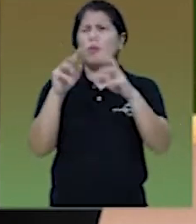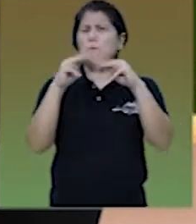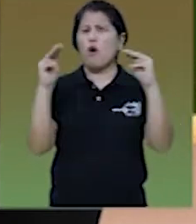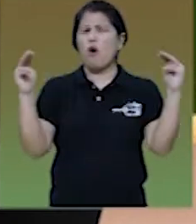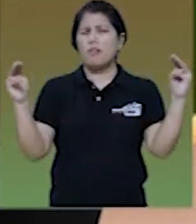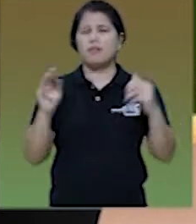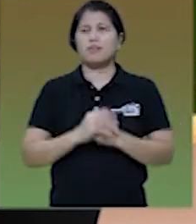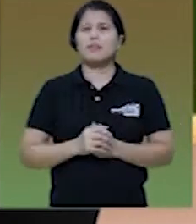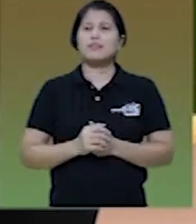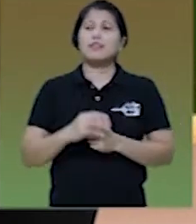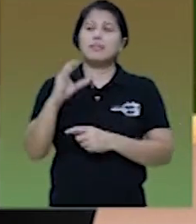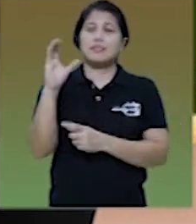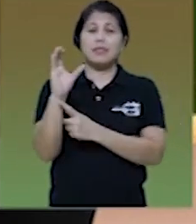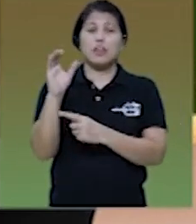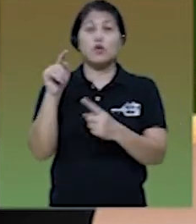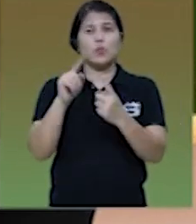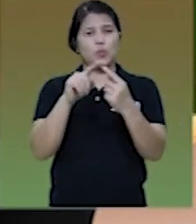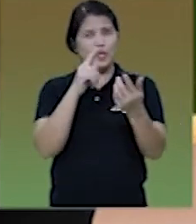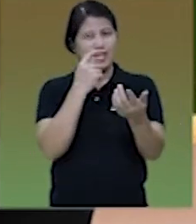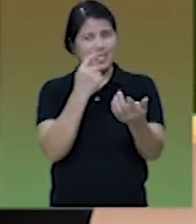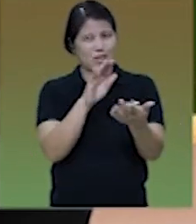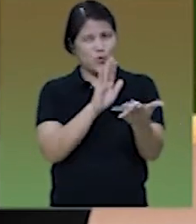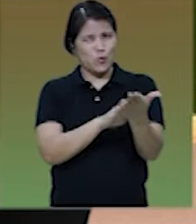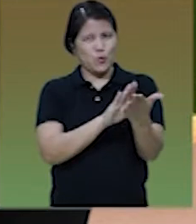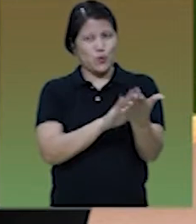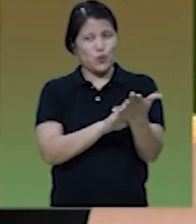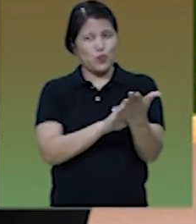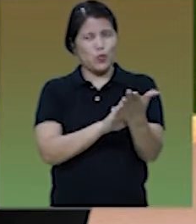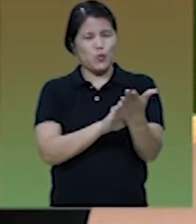mall, C. To the school.